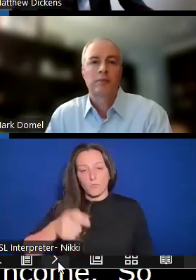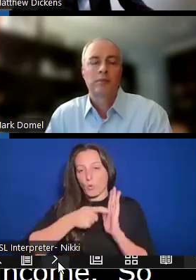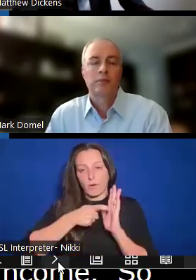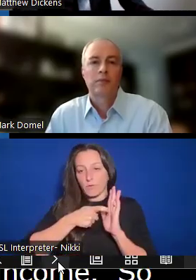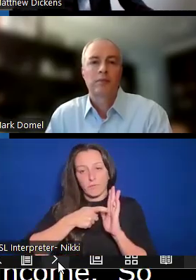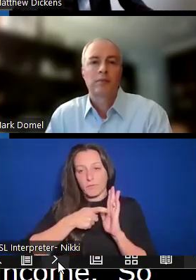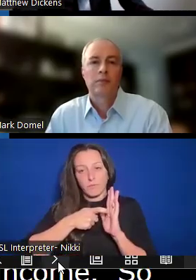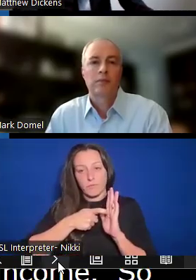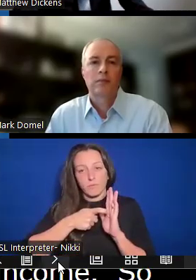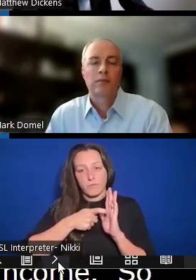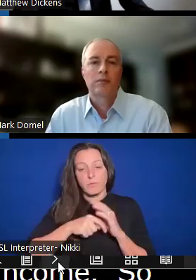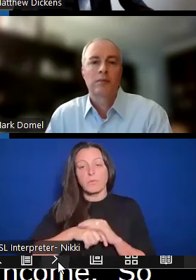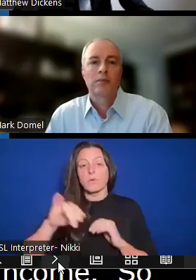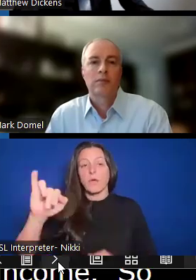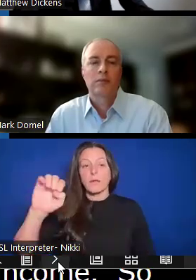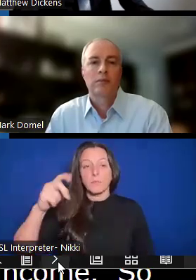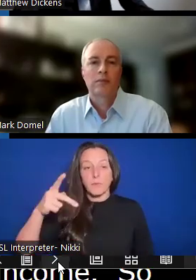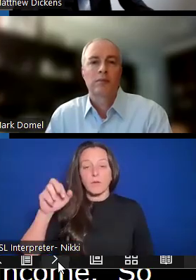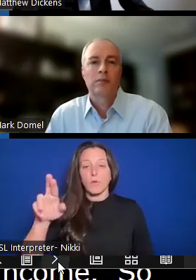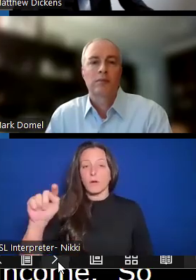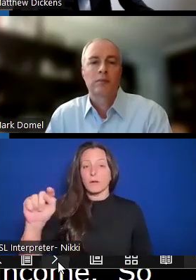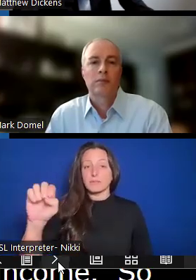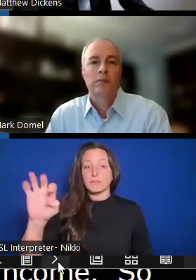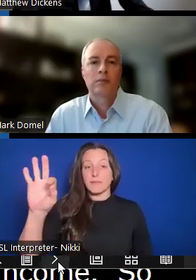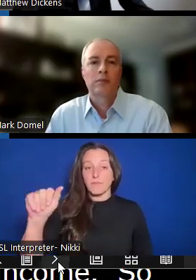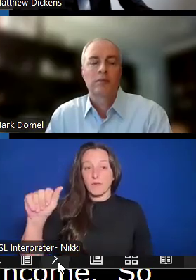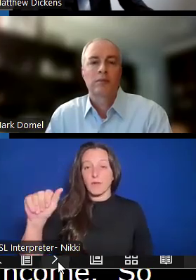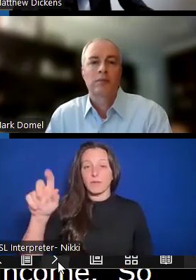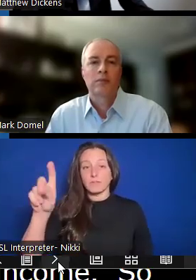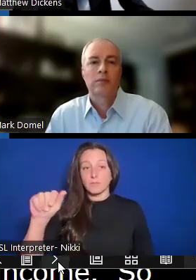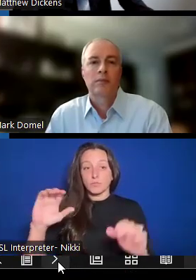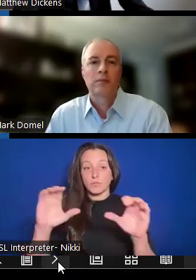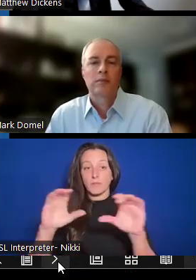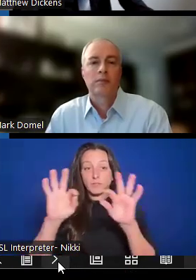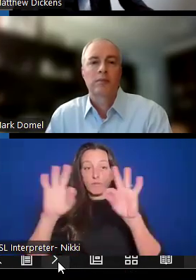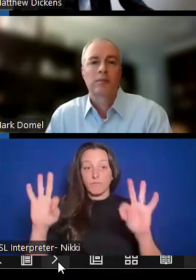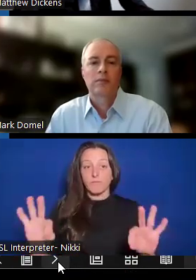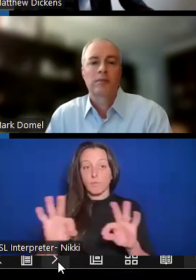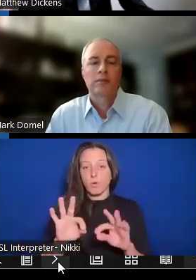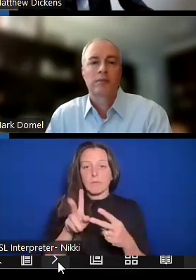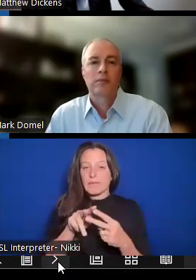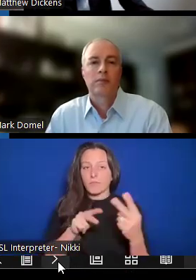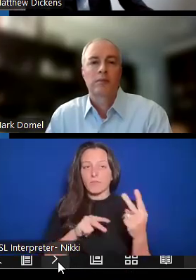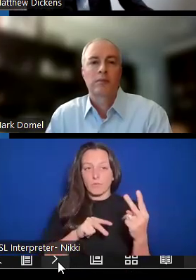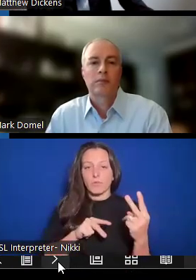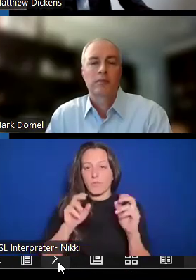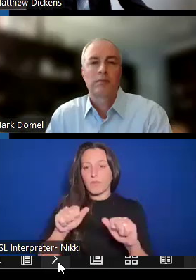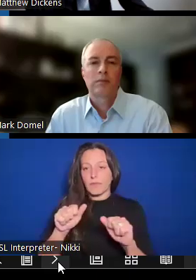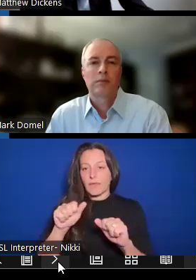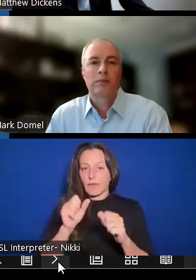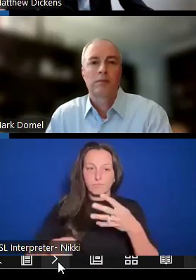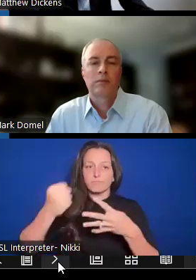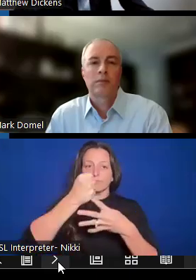It the IEP or the TEFA disability certification form can put them into the higher